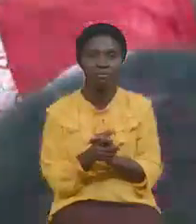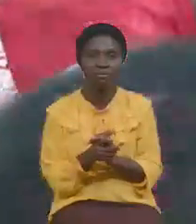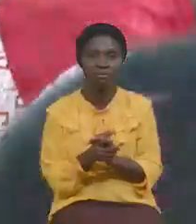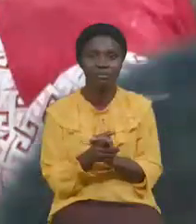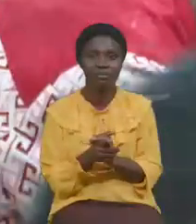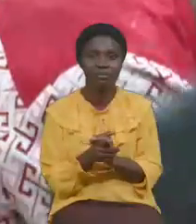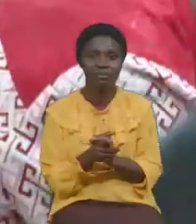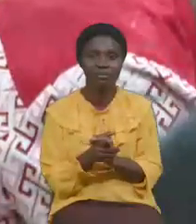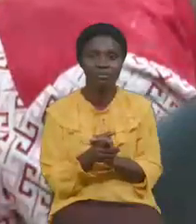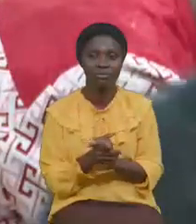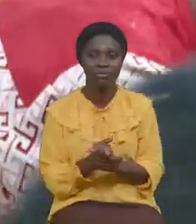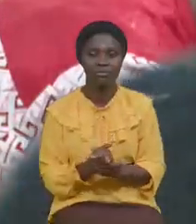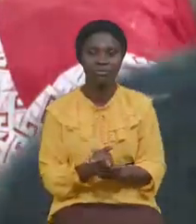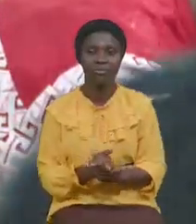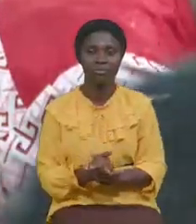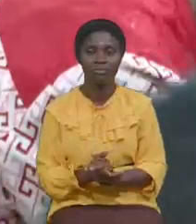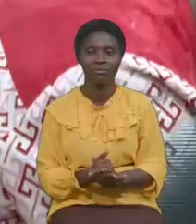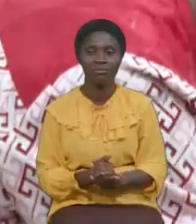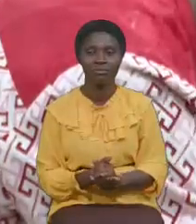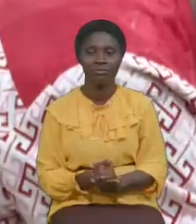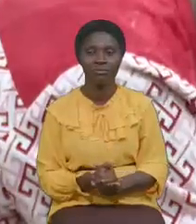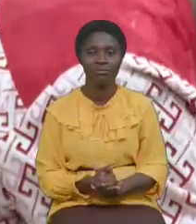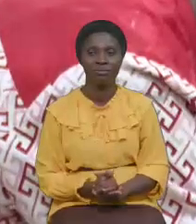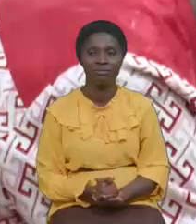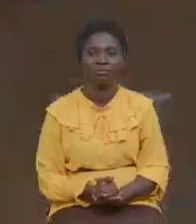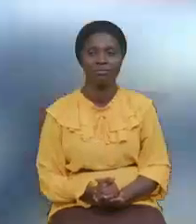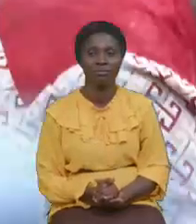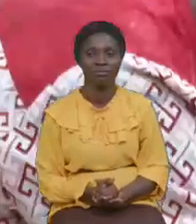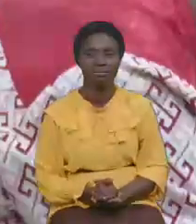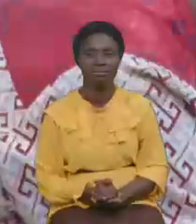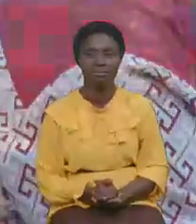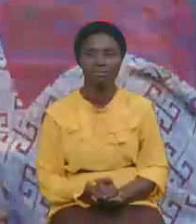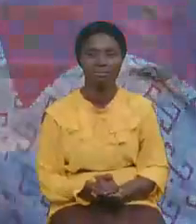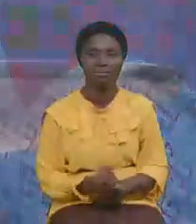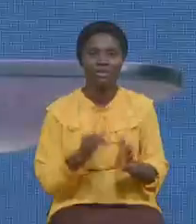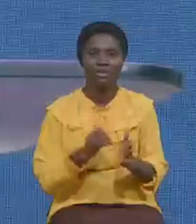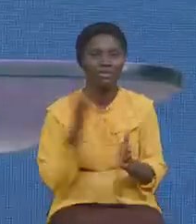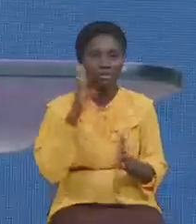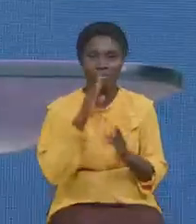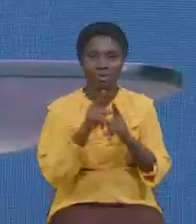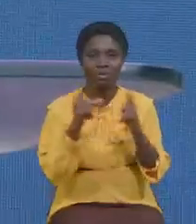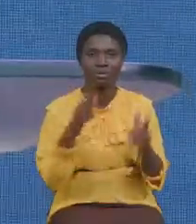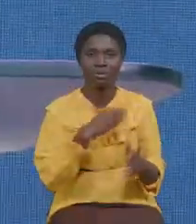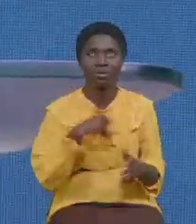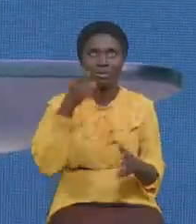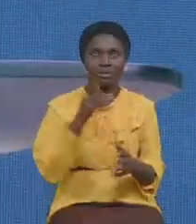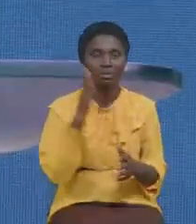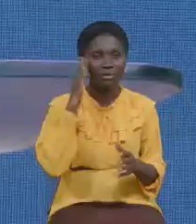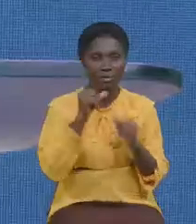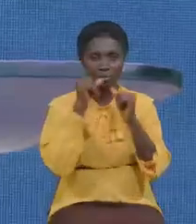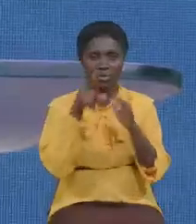it's done online, please. It's going to be great, and God is going to bless you.